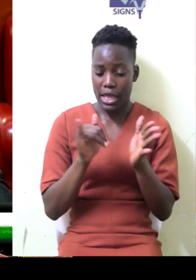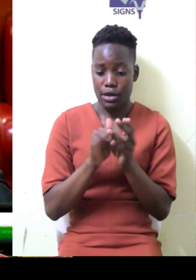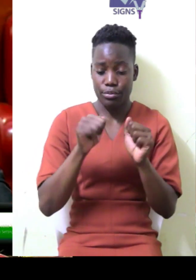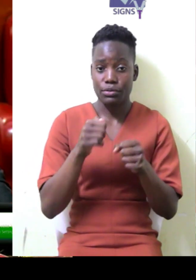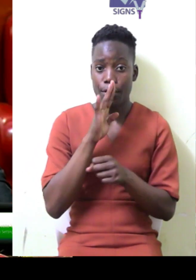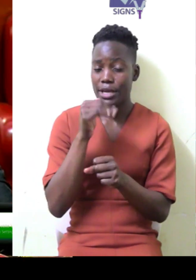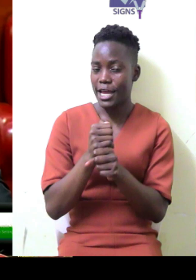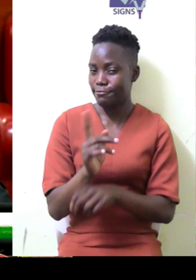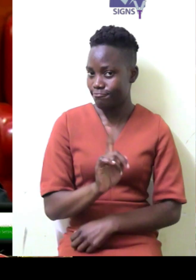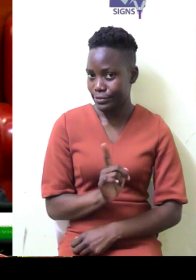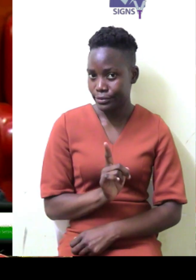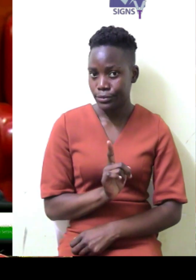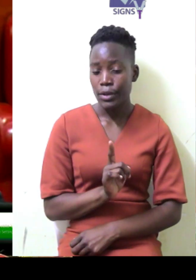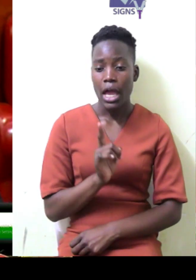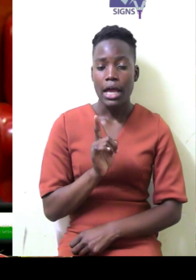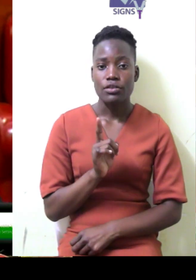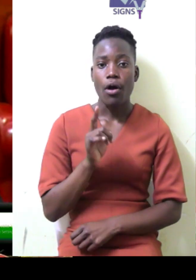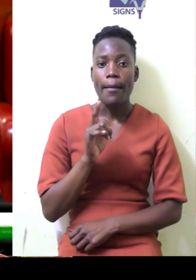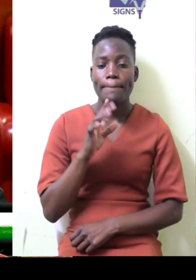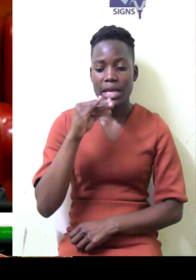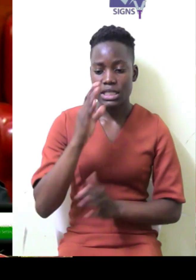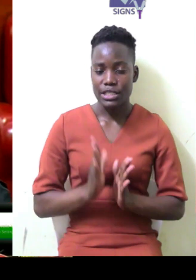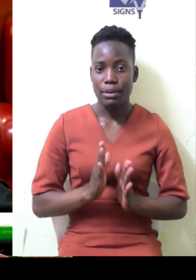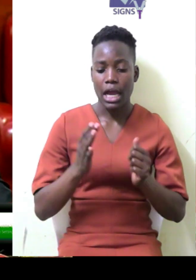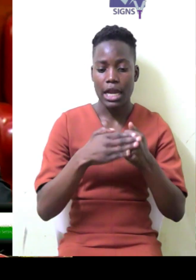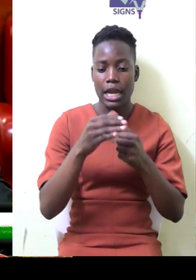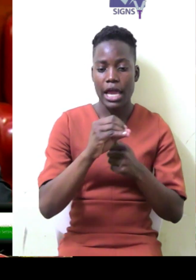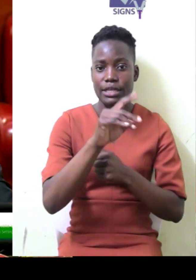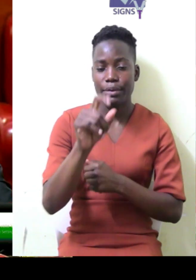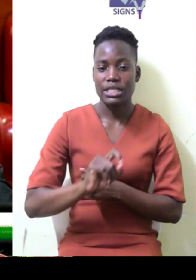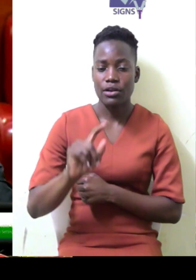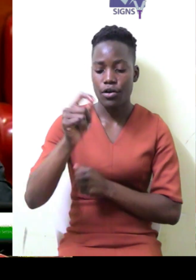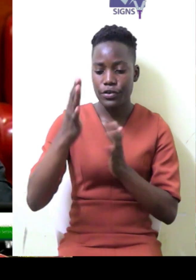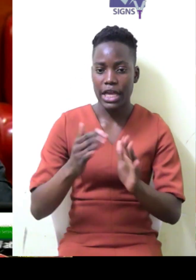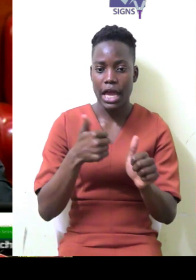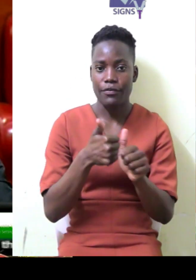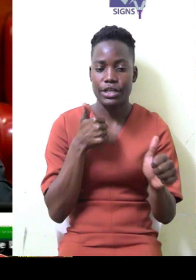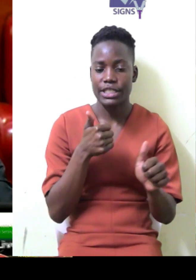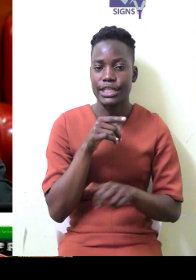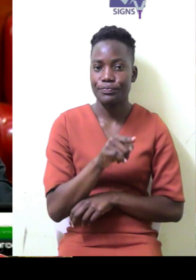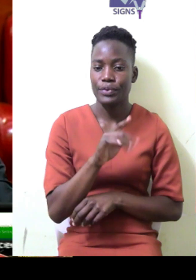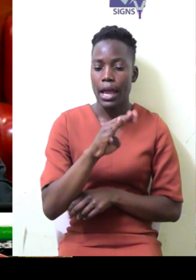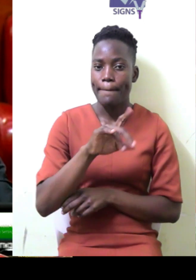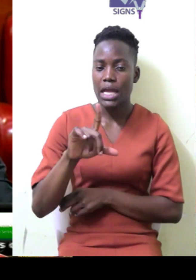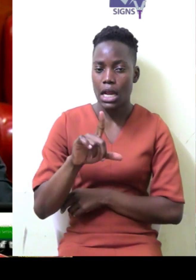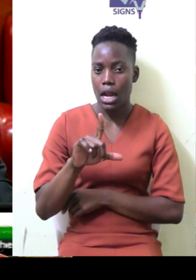done. Mr. Speaker, 90% of Kenyans have rejected this bill.